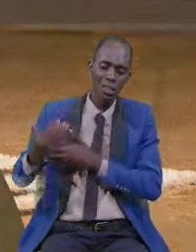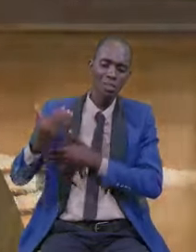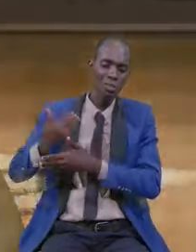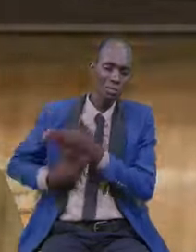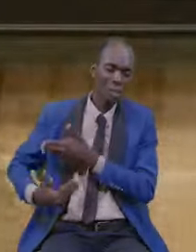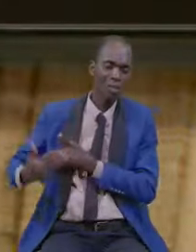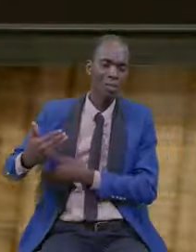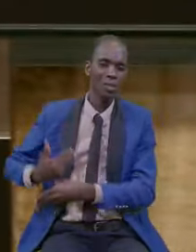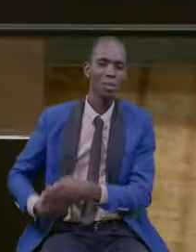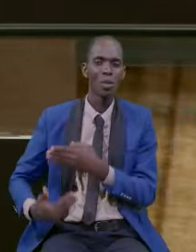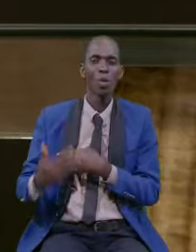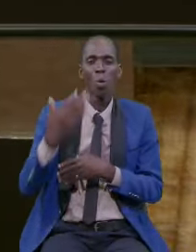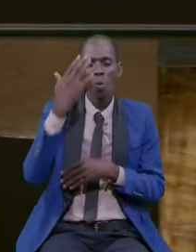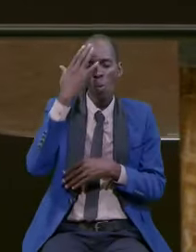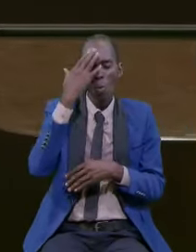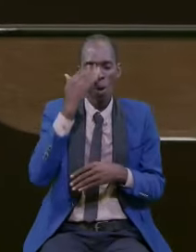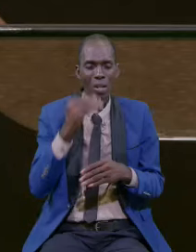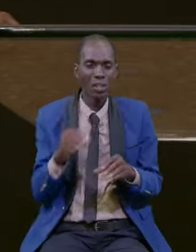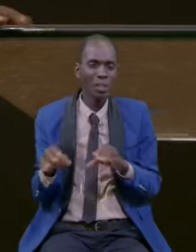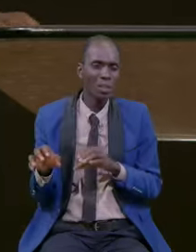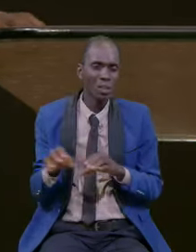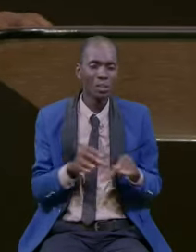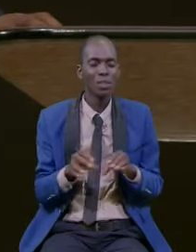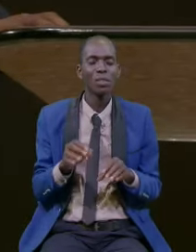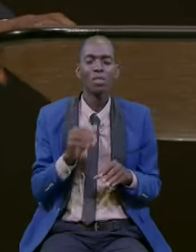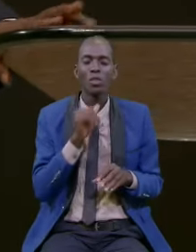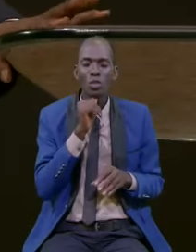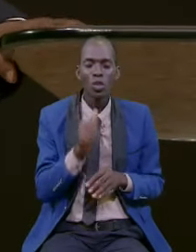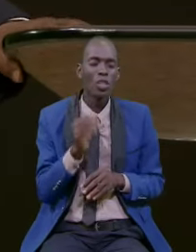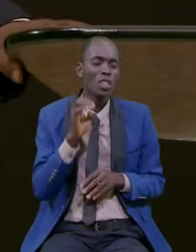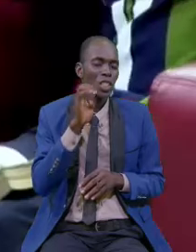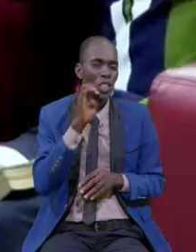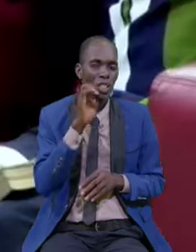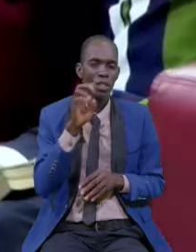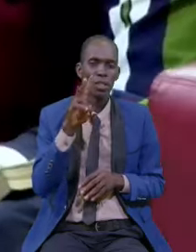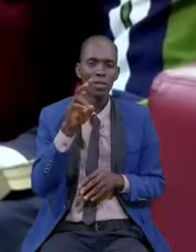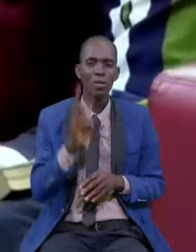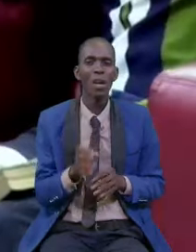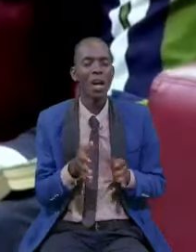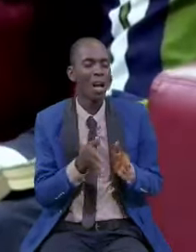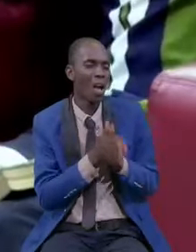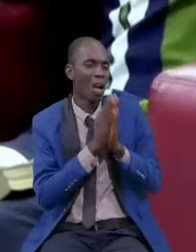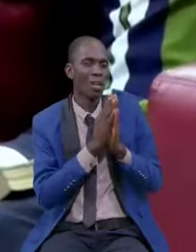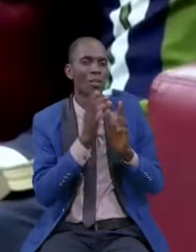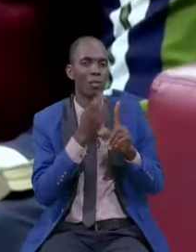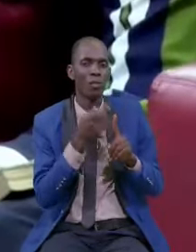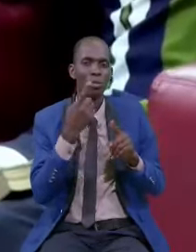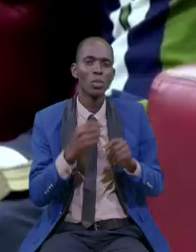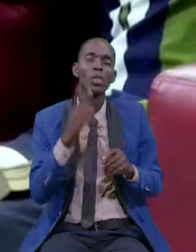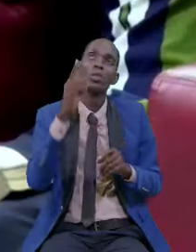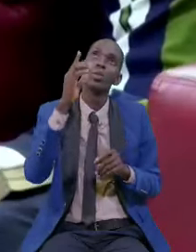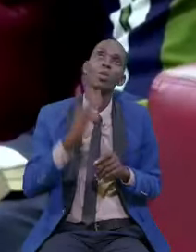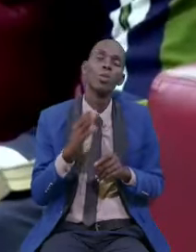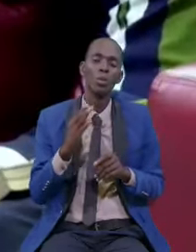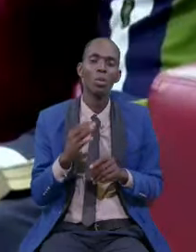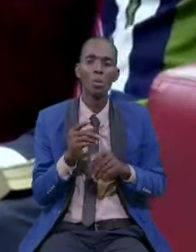Why didn't he even seek for mercy from the God of love? Nothing like that. And